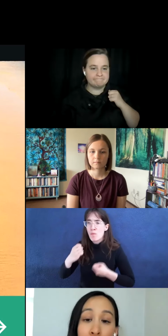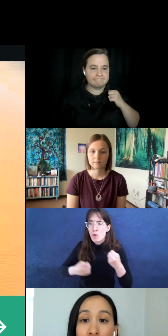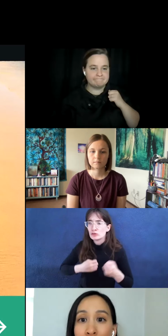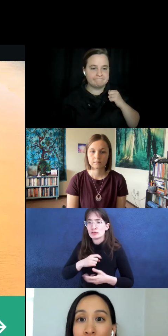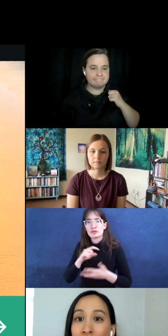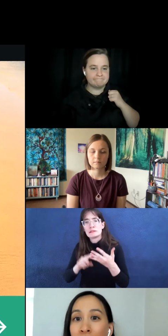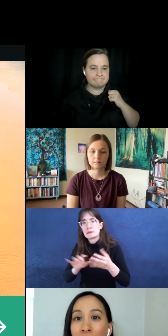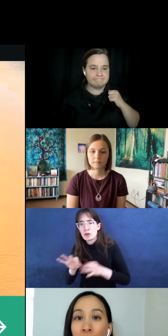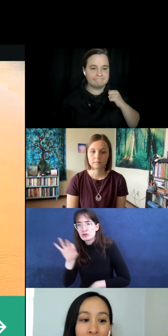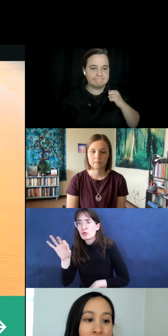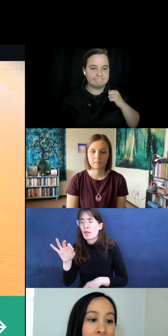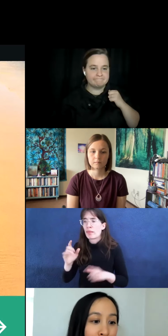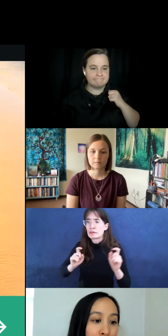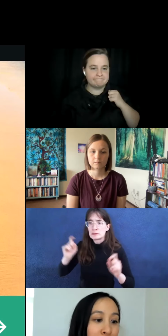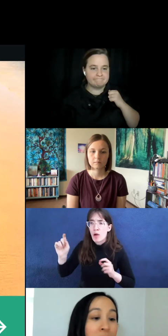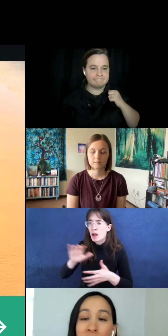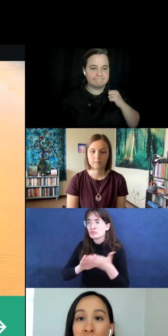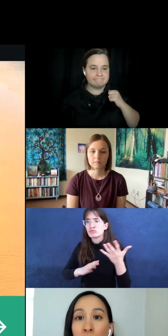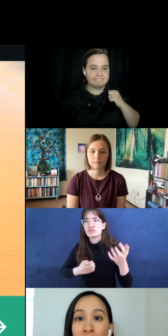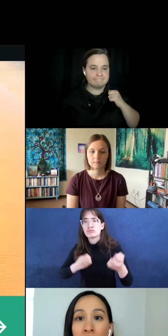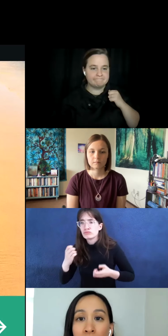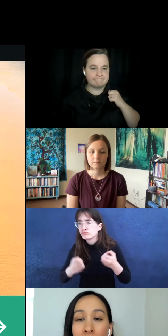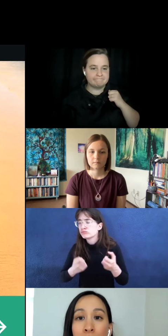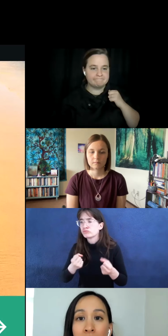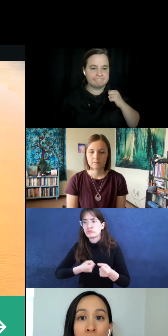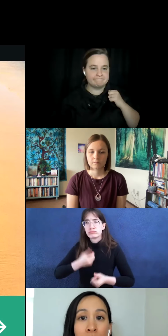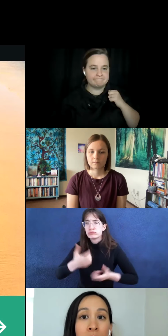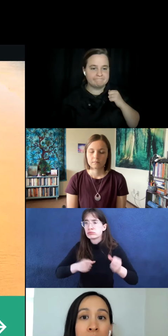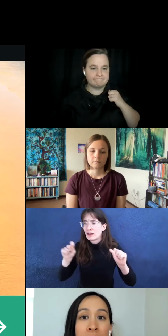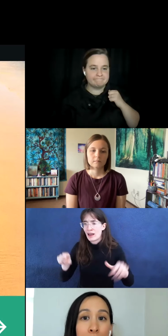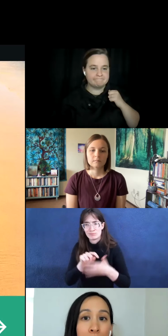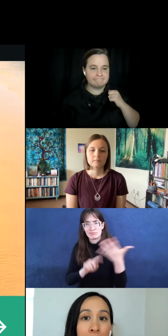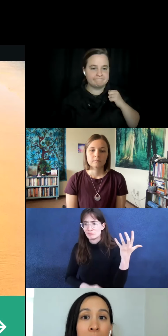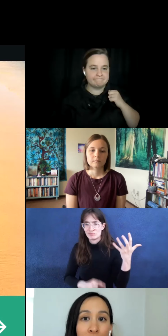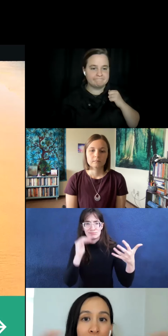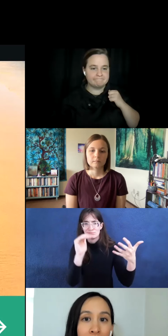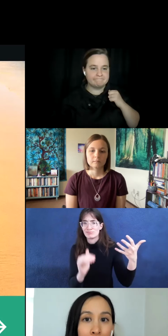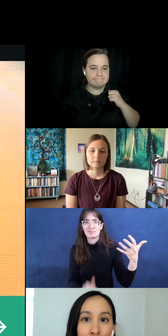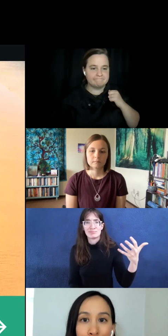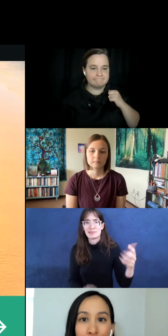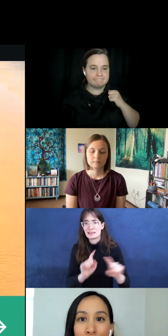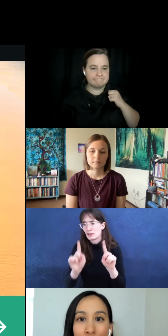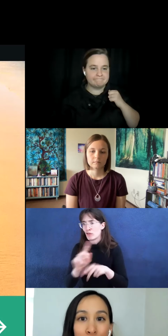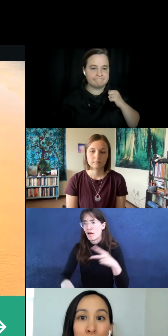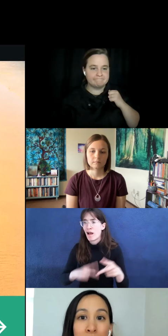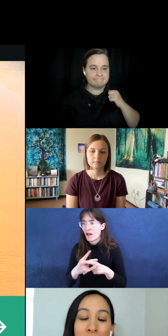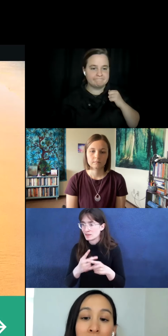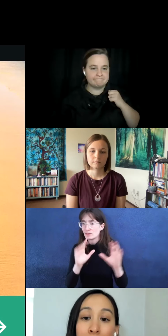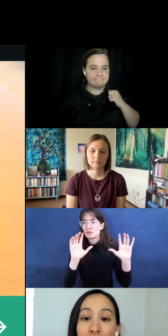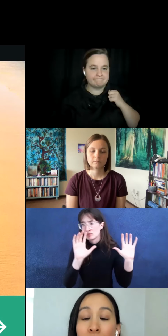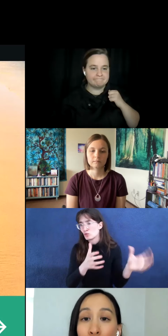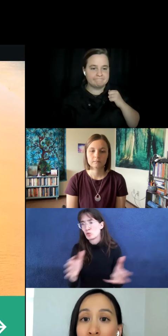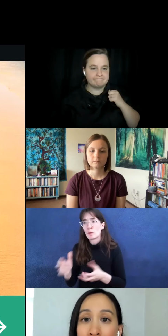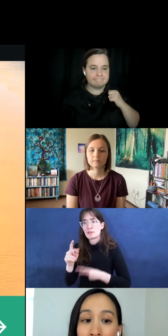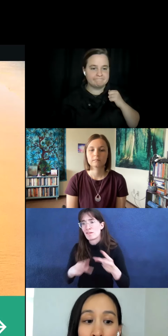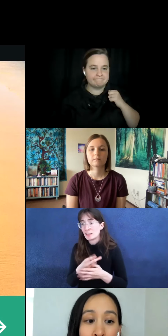or spiritual. Falling into, so in sensory motor therapy, these are some of the like bigger groups of types